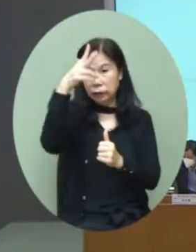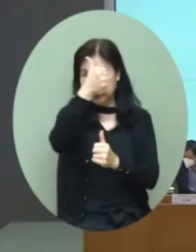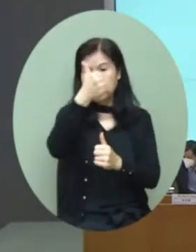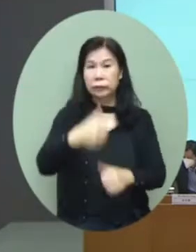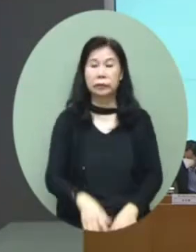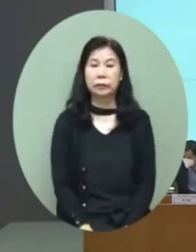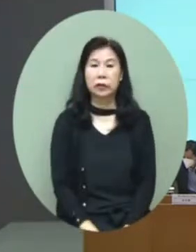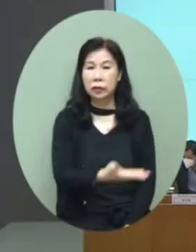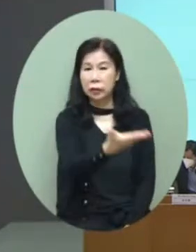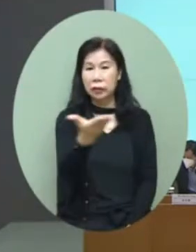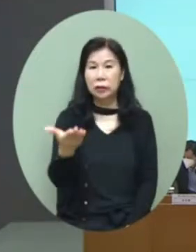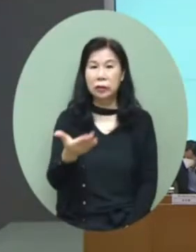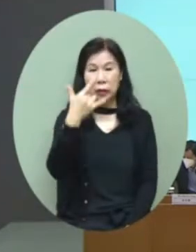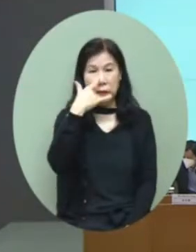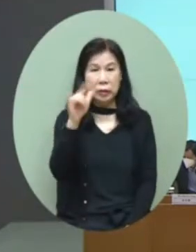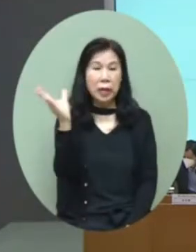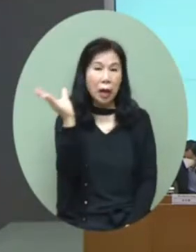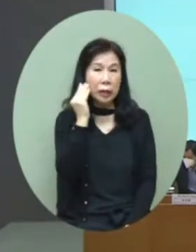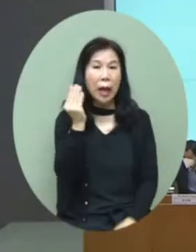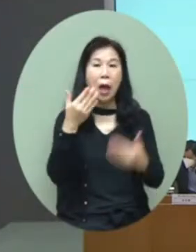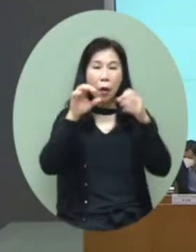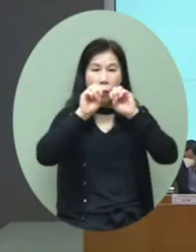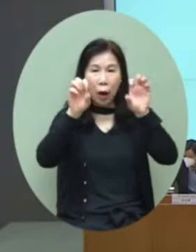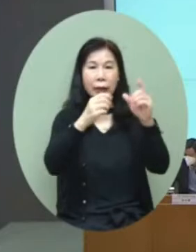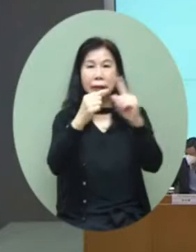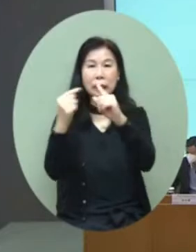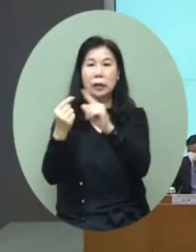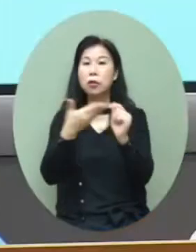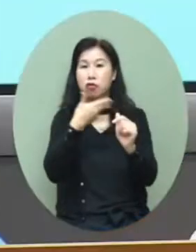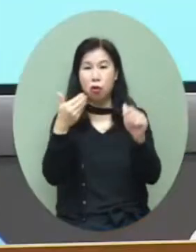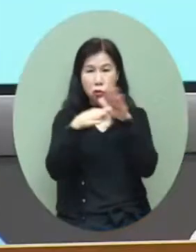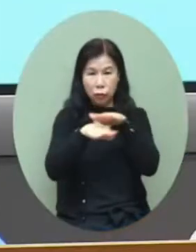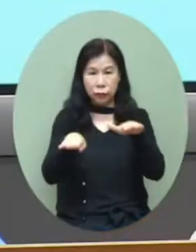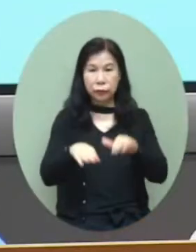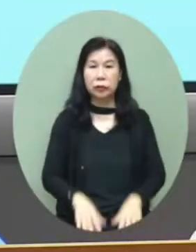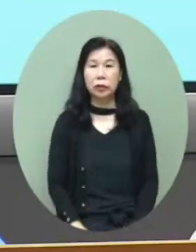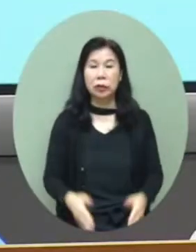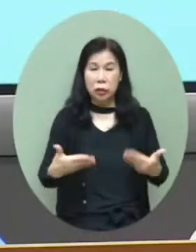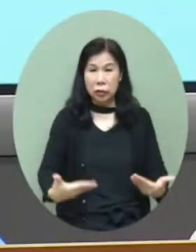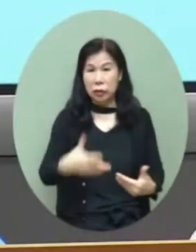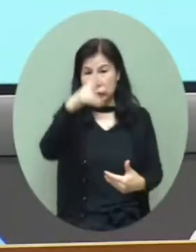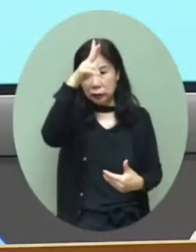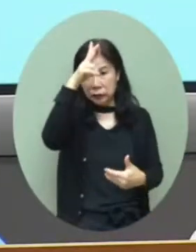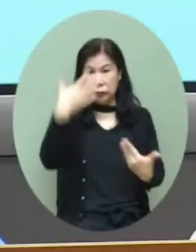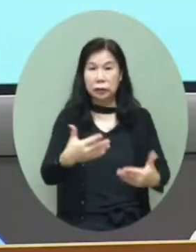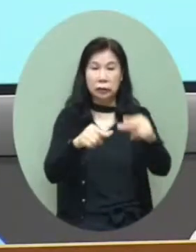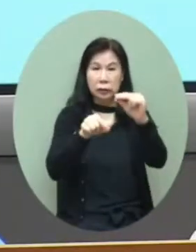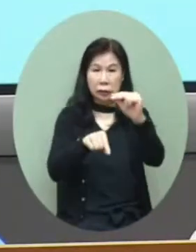some remarks. Chief Executive, good morning, everyone.